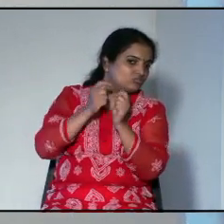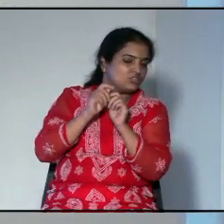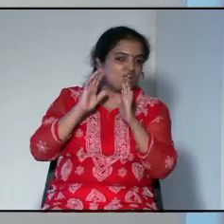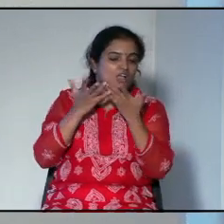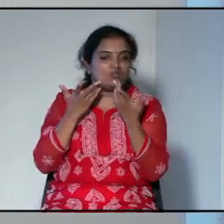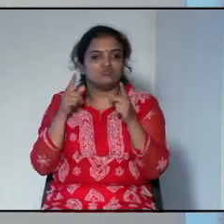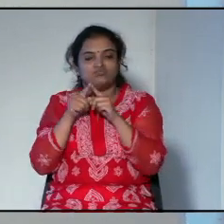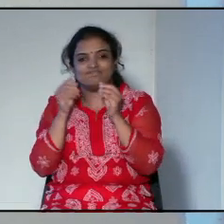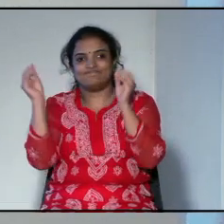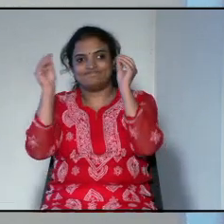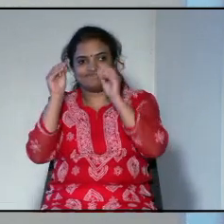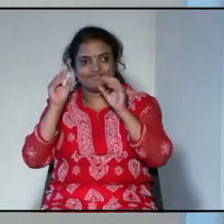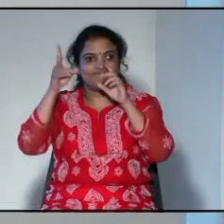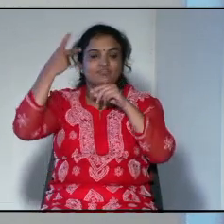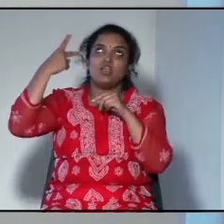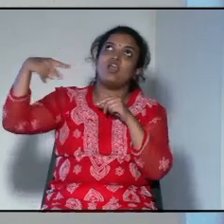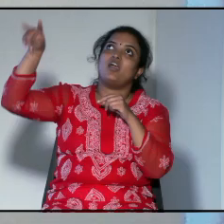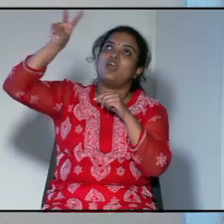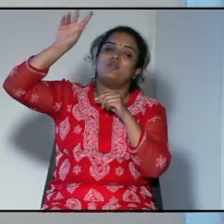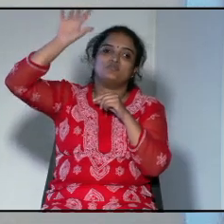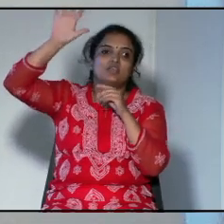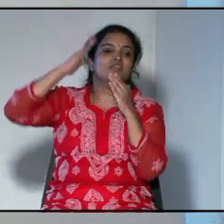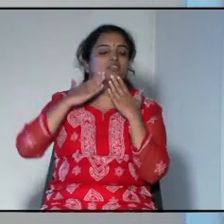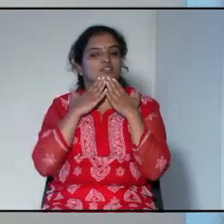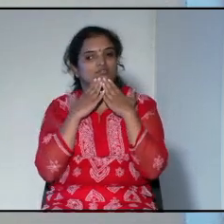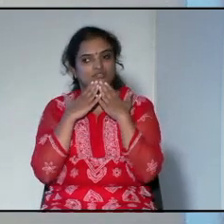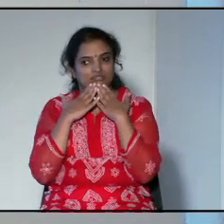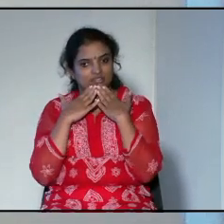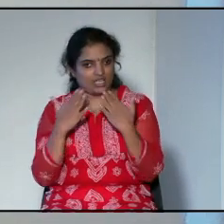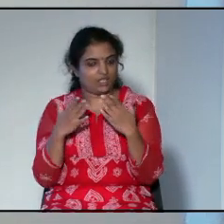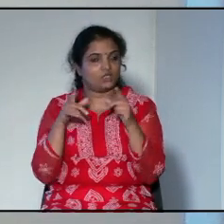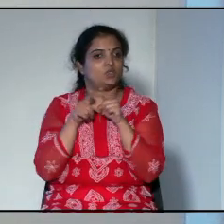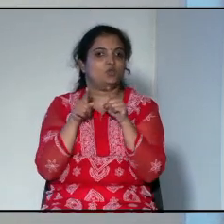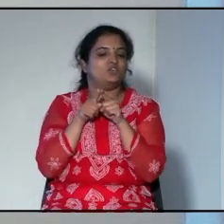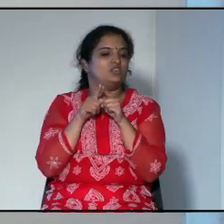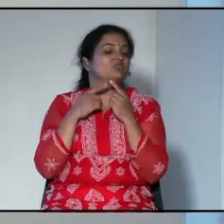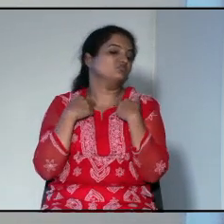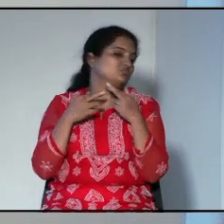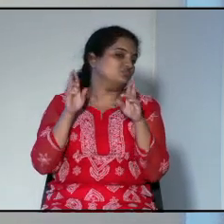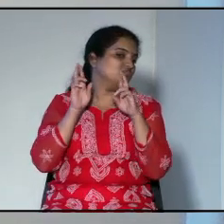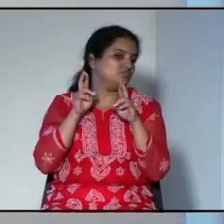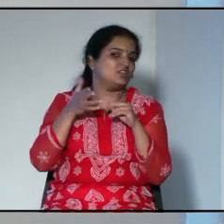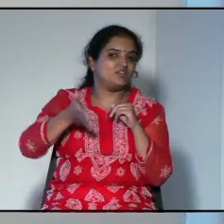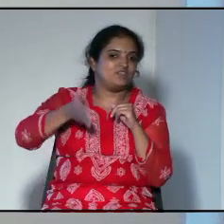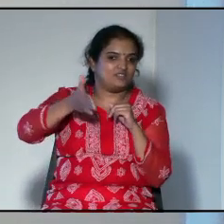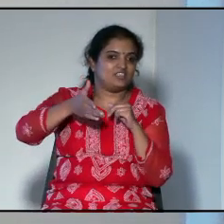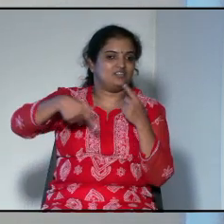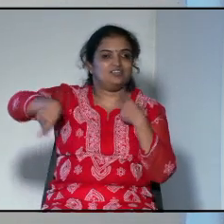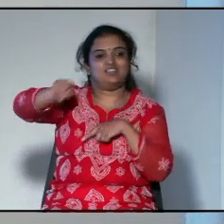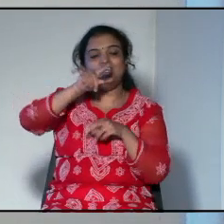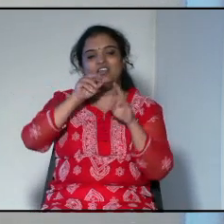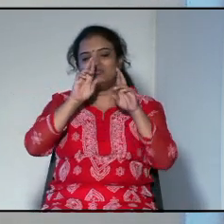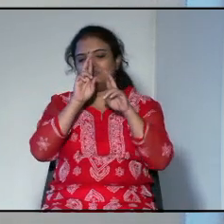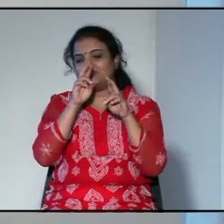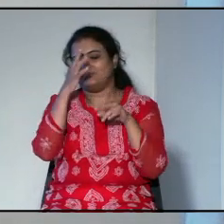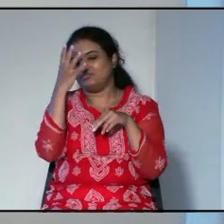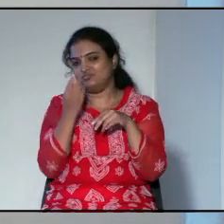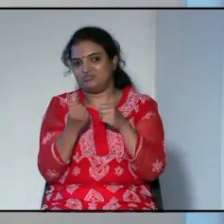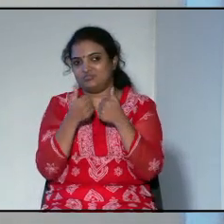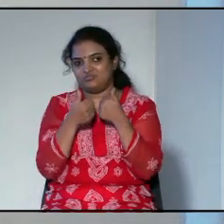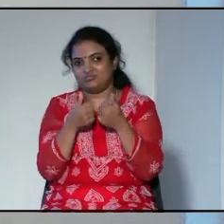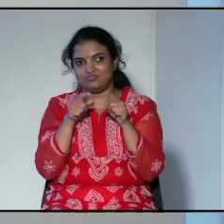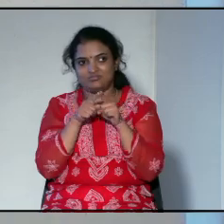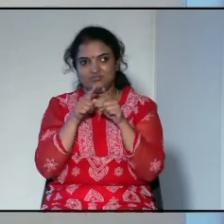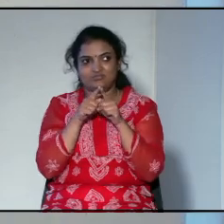boundaries and going into different worlds to practice. I wish you all a very good evening. Please do pick up a